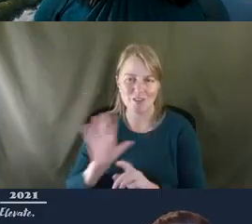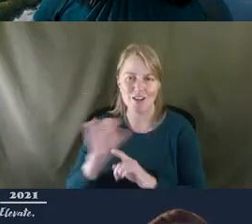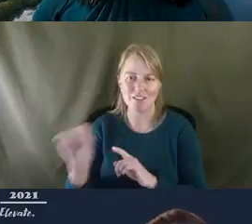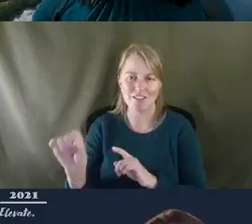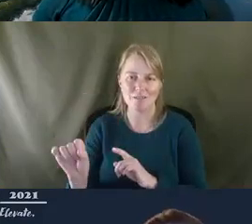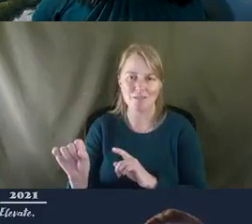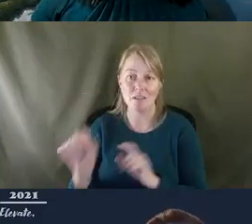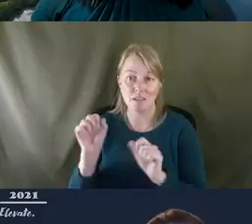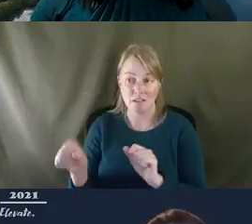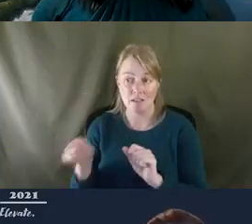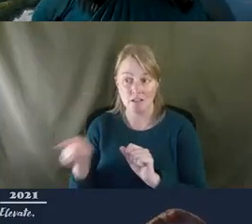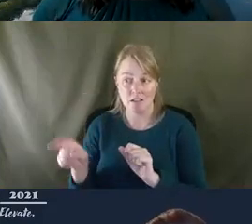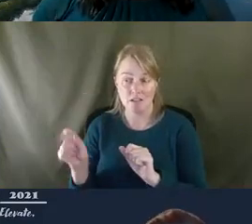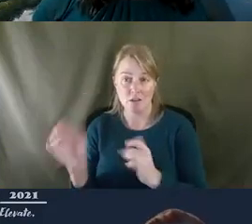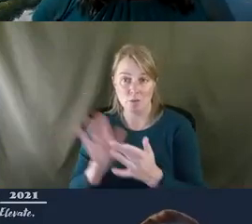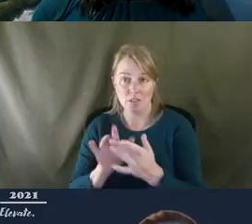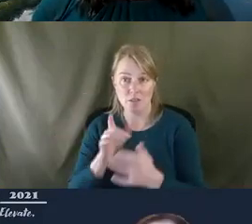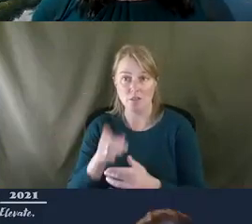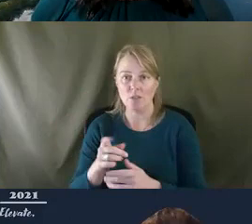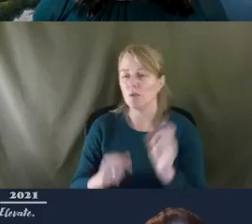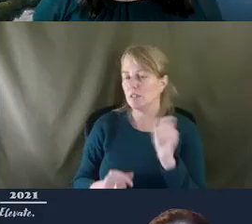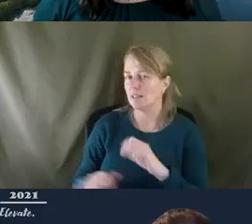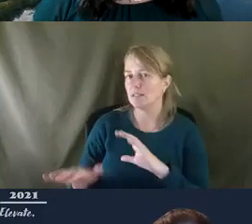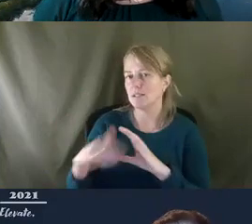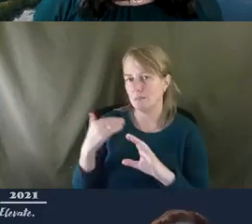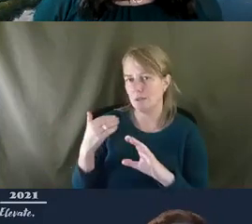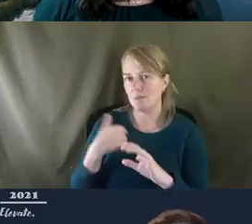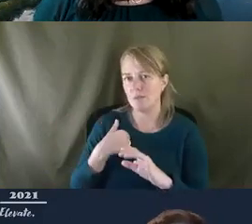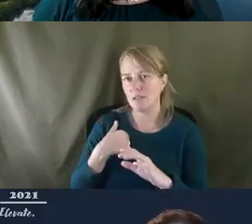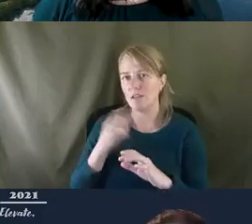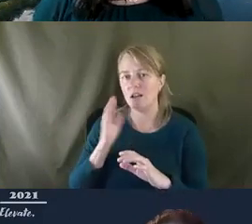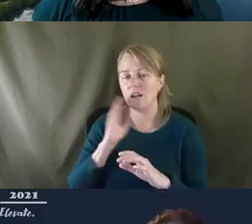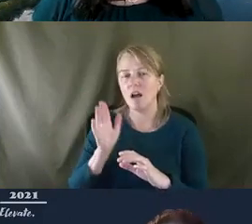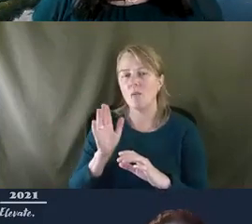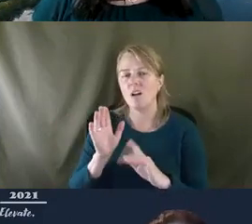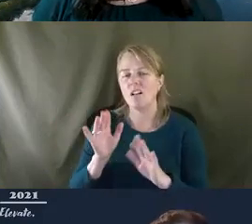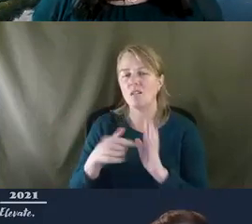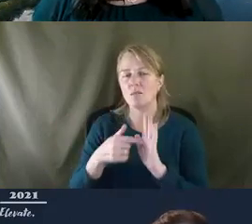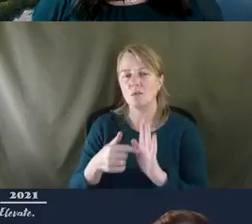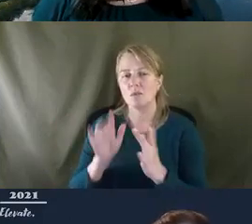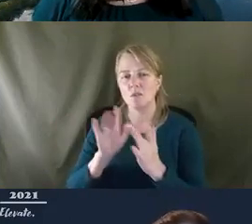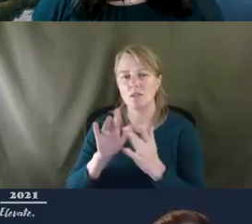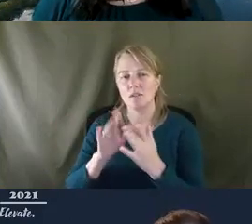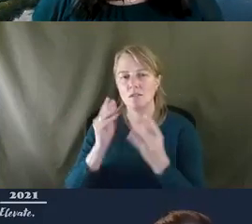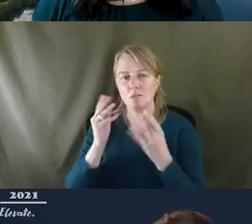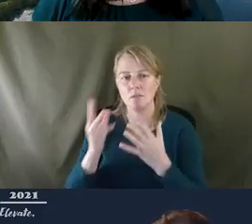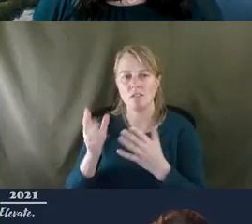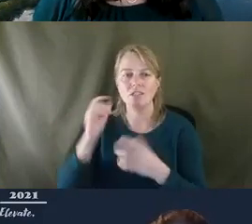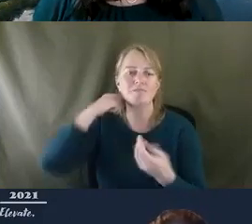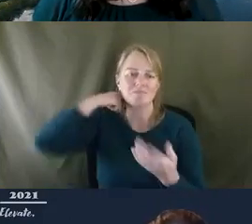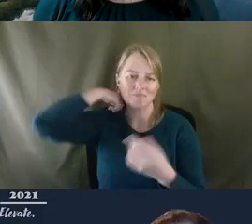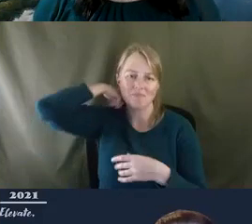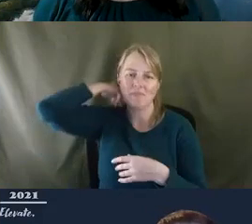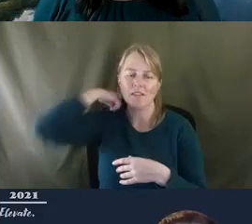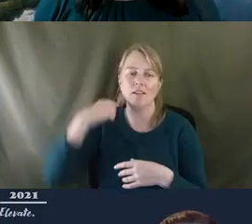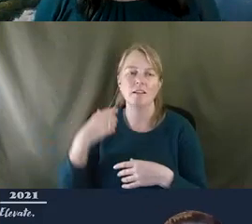they can just reach out to you, I'm assuming. Yes, you can email me. Here's all my information right there. There's